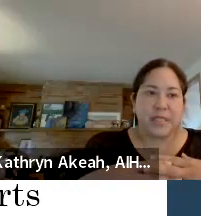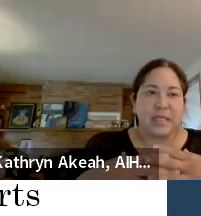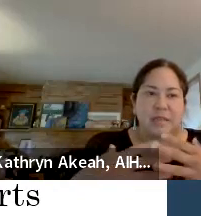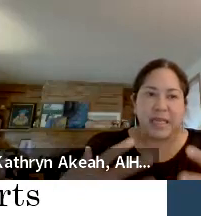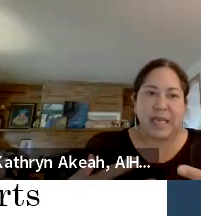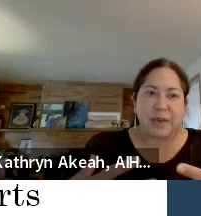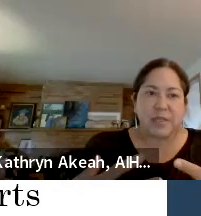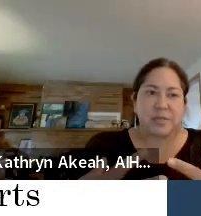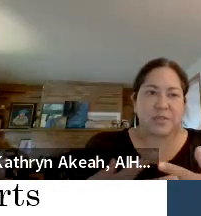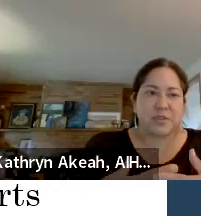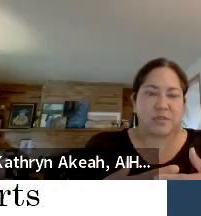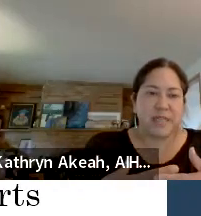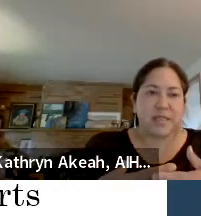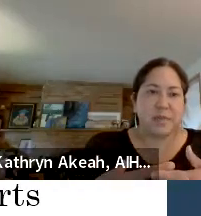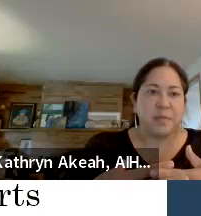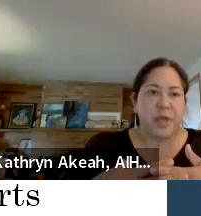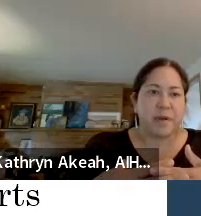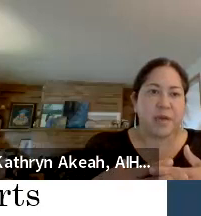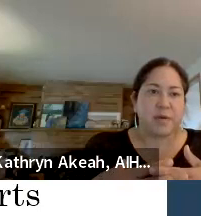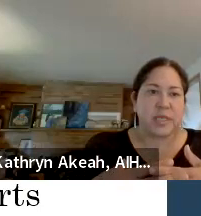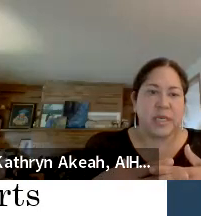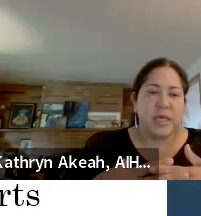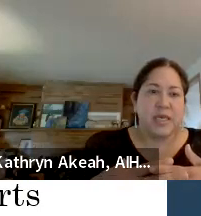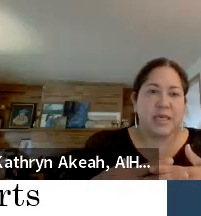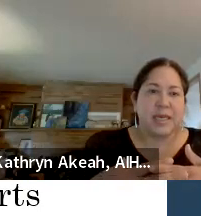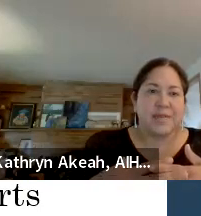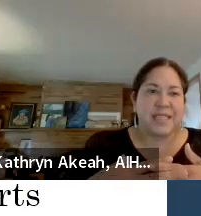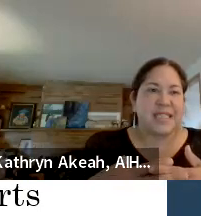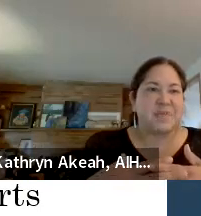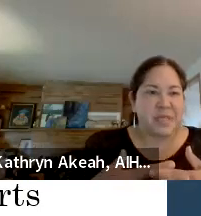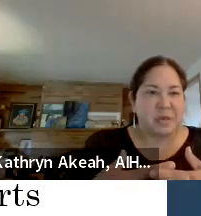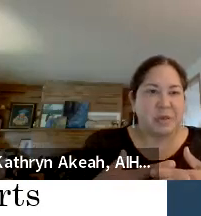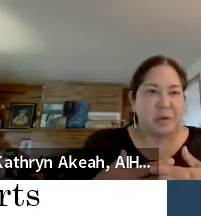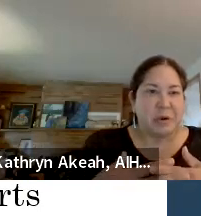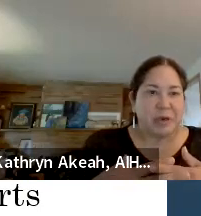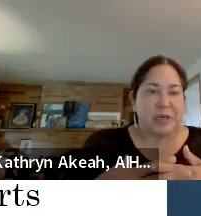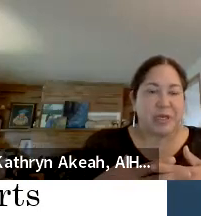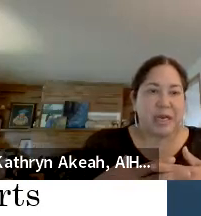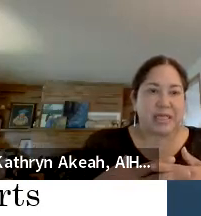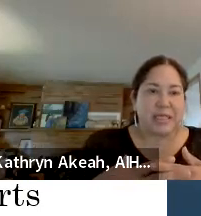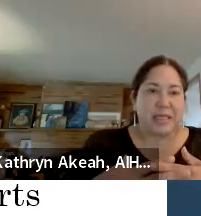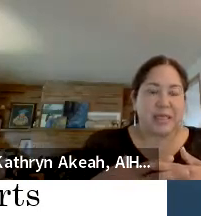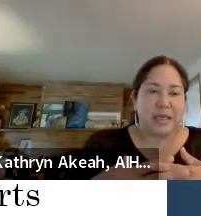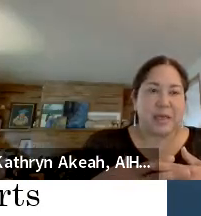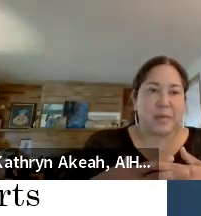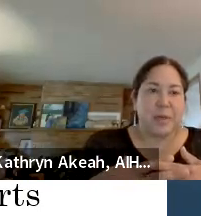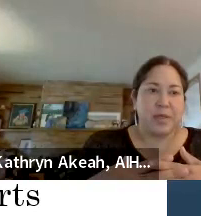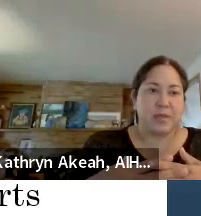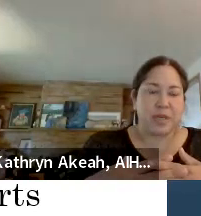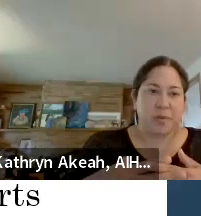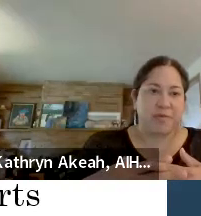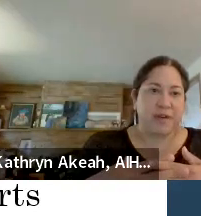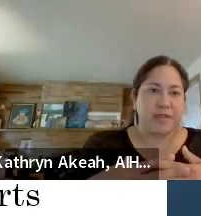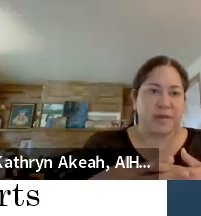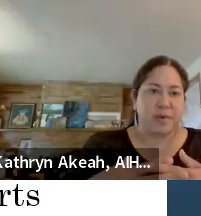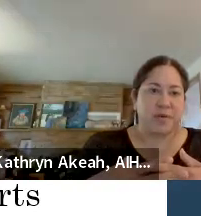Unfortunately, we still encounter some structural racism around kind of this dismissal or not seeing